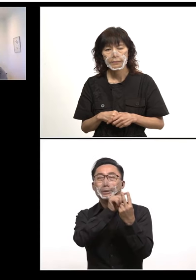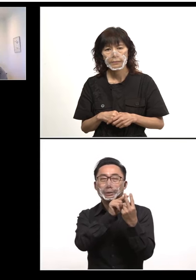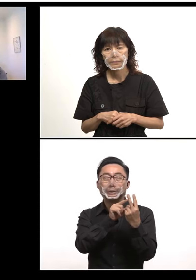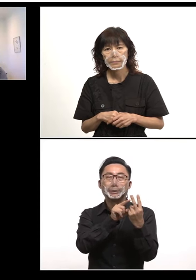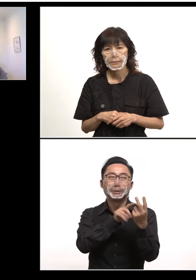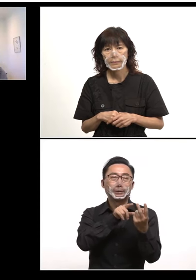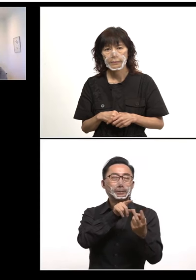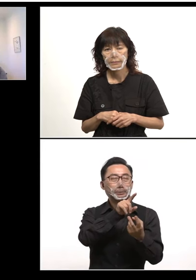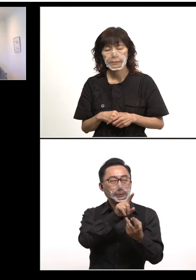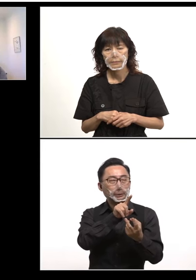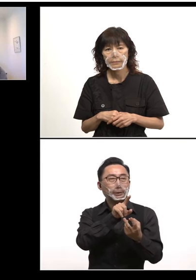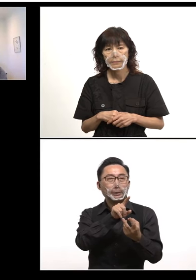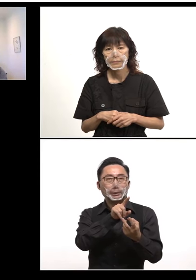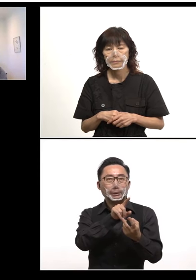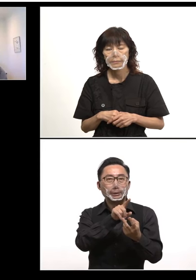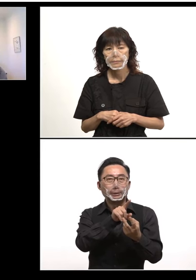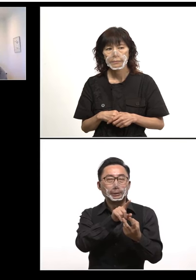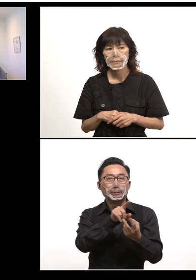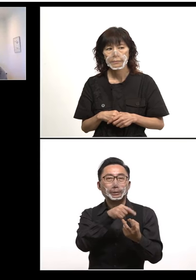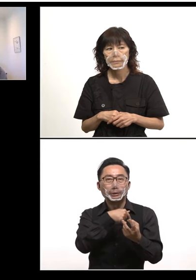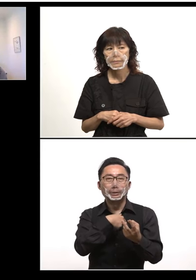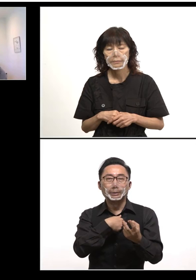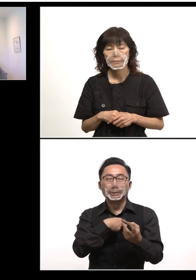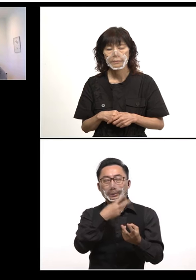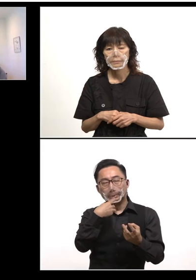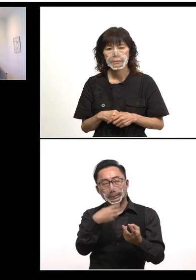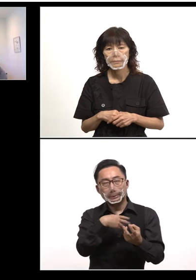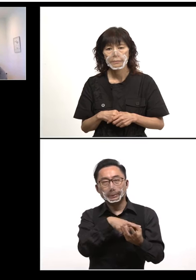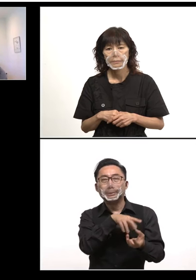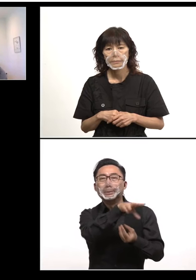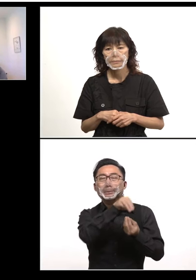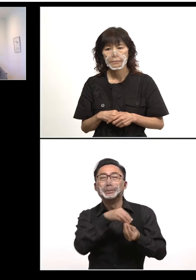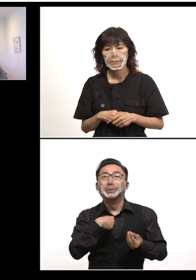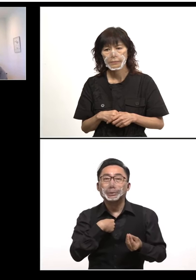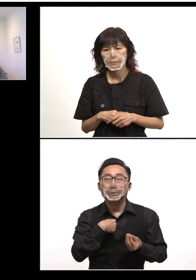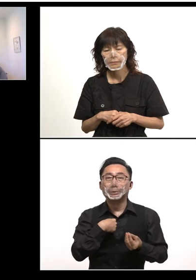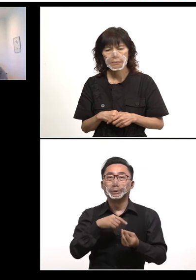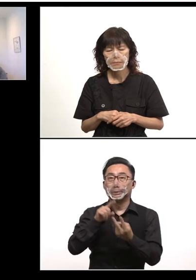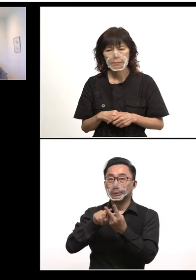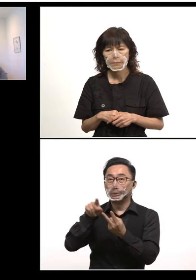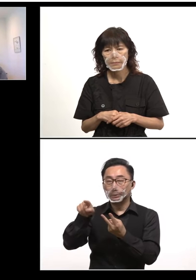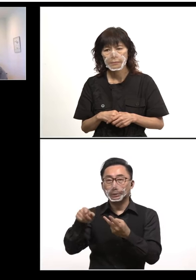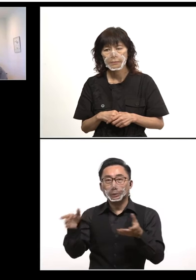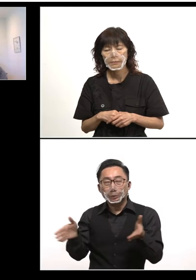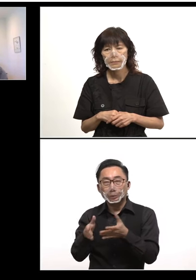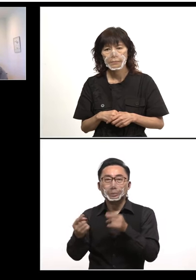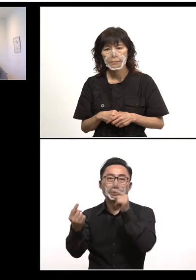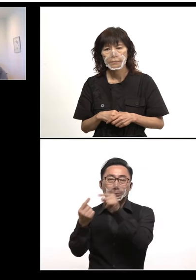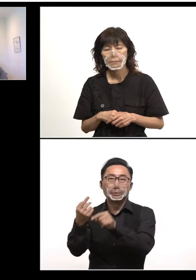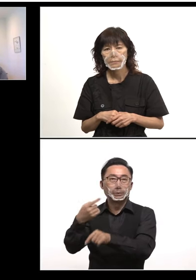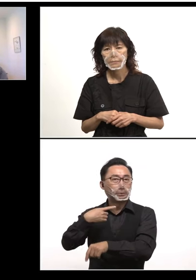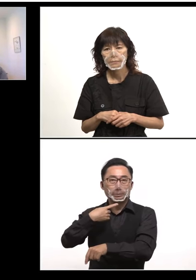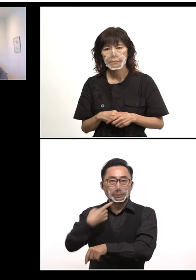people that perhaps don't quite get the message and that are actually wanting to display a